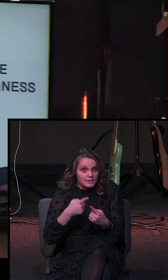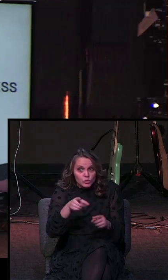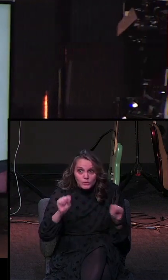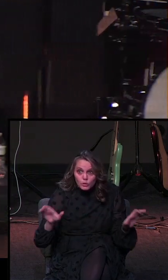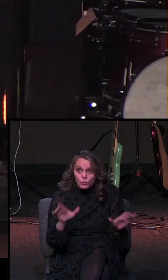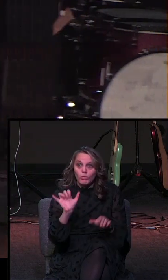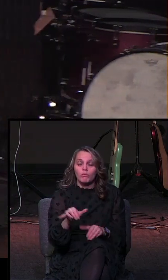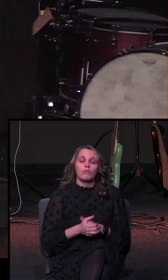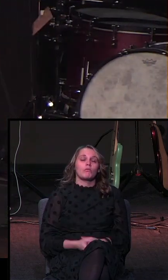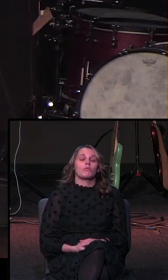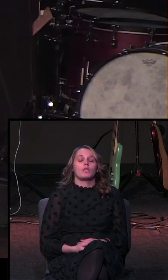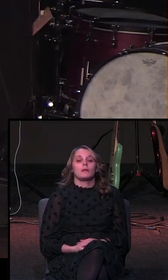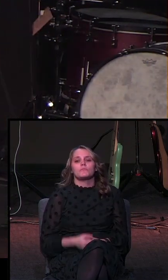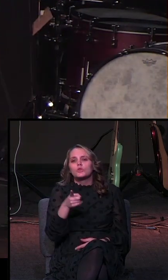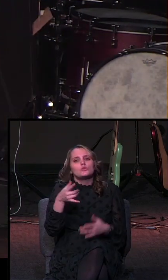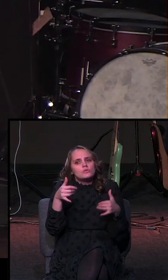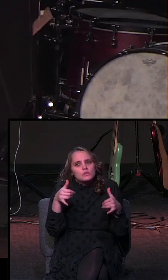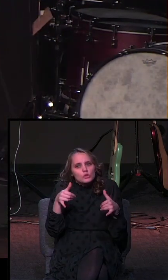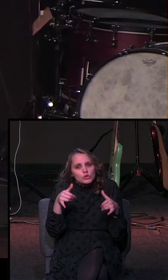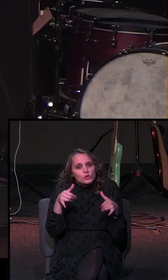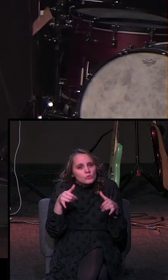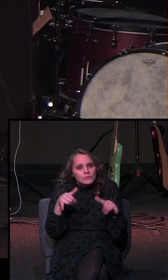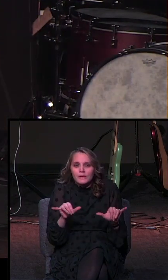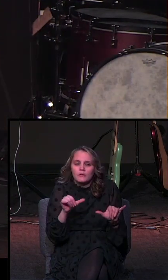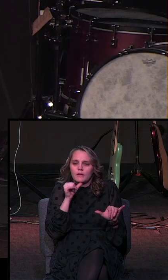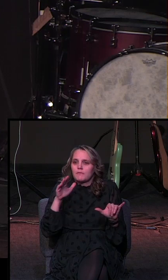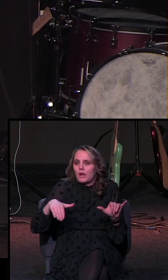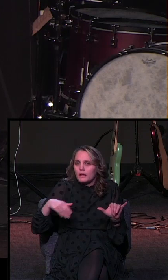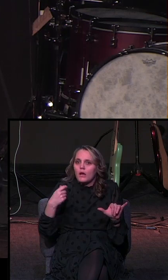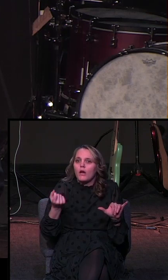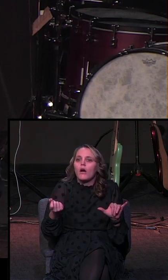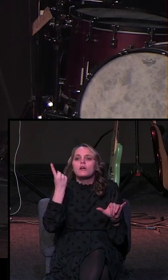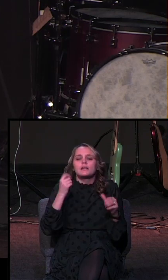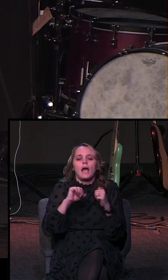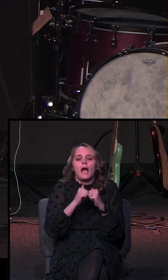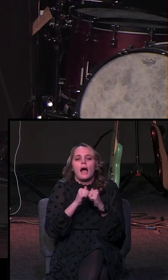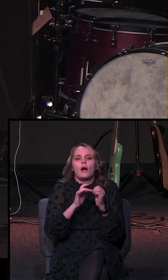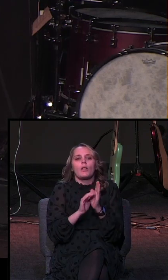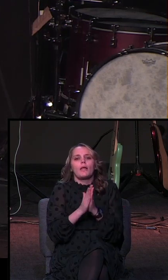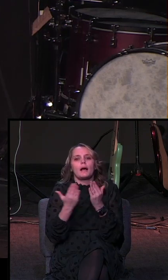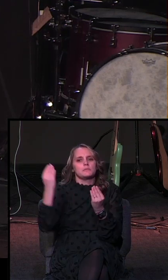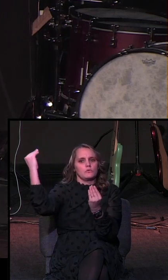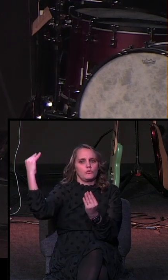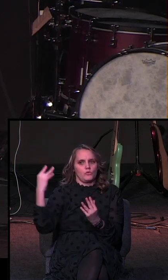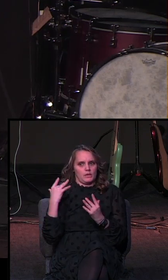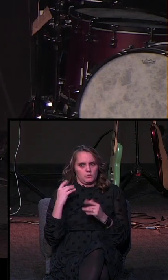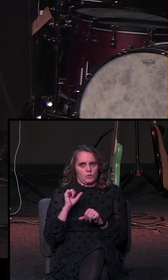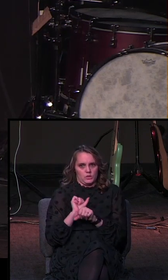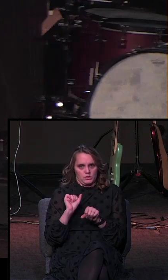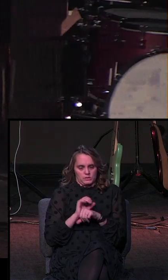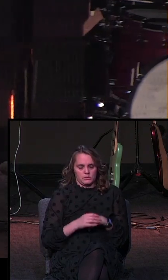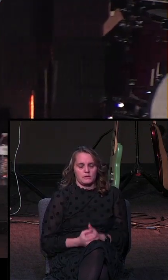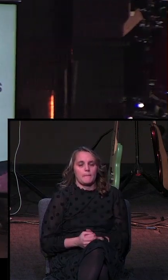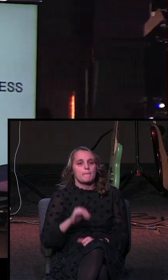that, you still haven't really understood how the gospel of grace works. If you go forward to the